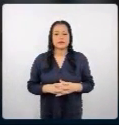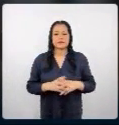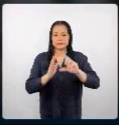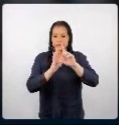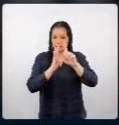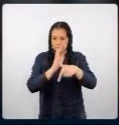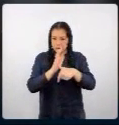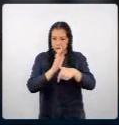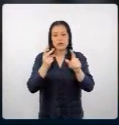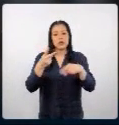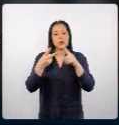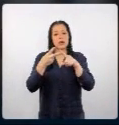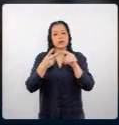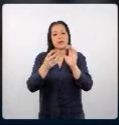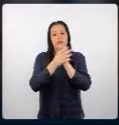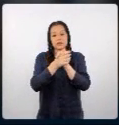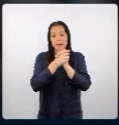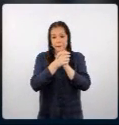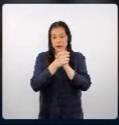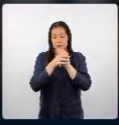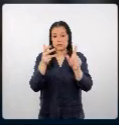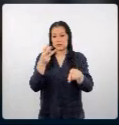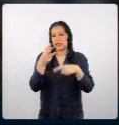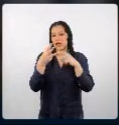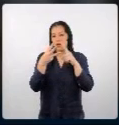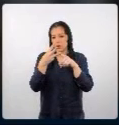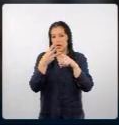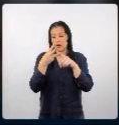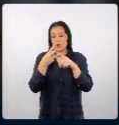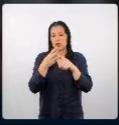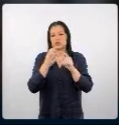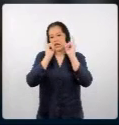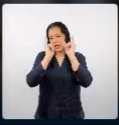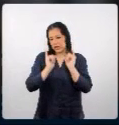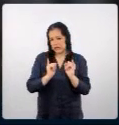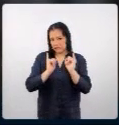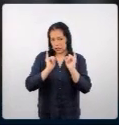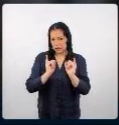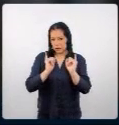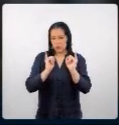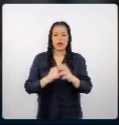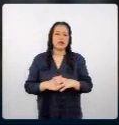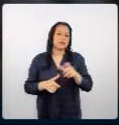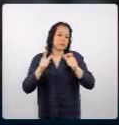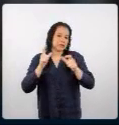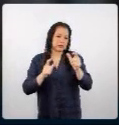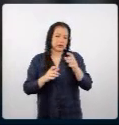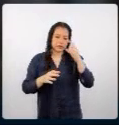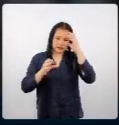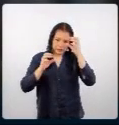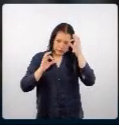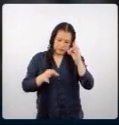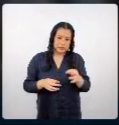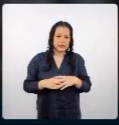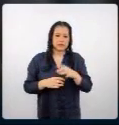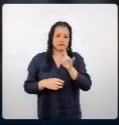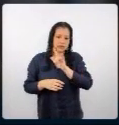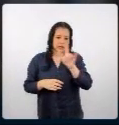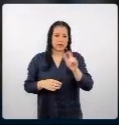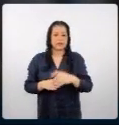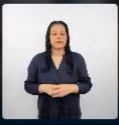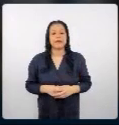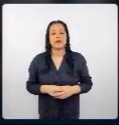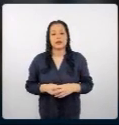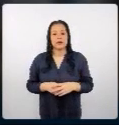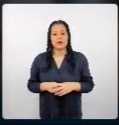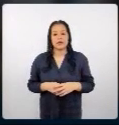friends, and then comes the individual travelers, and then the